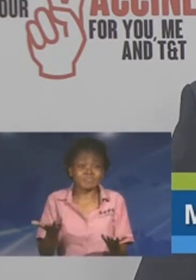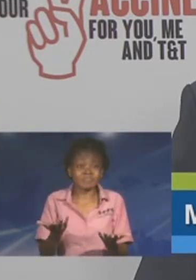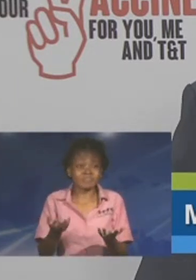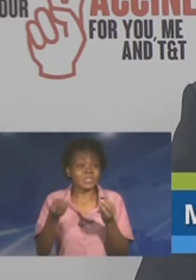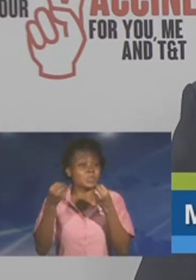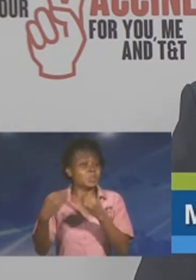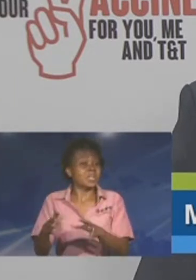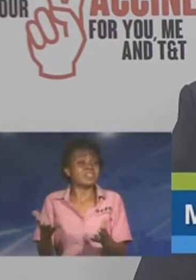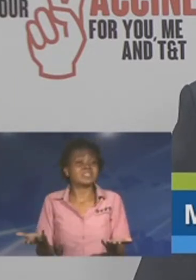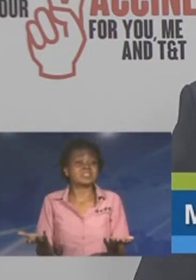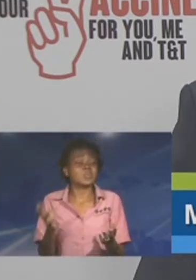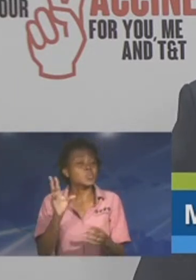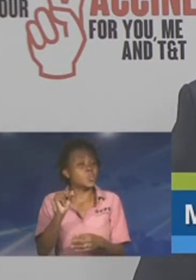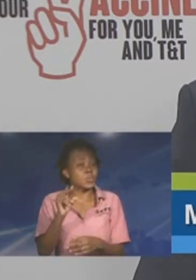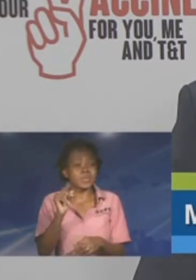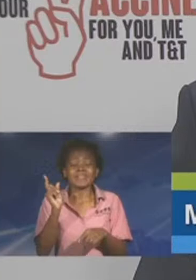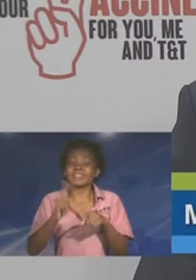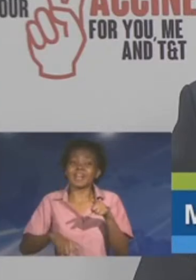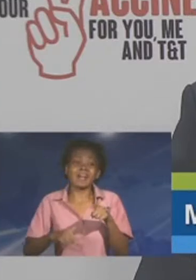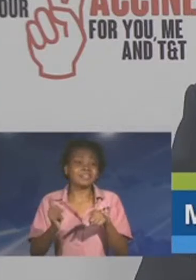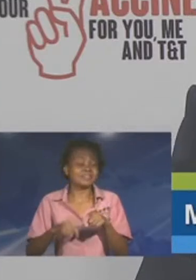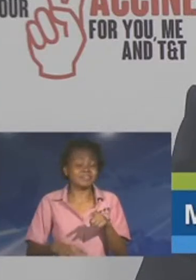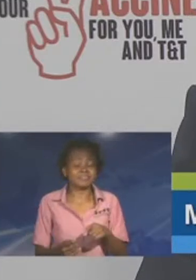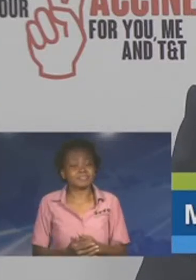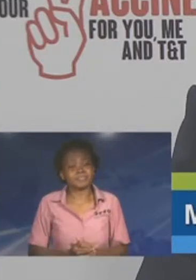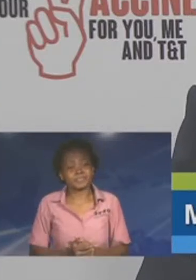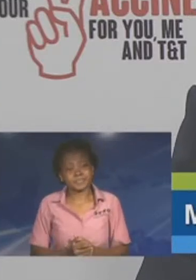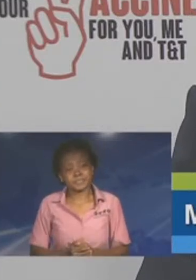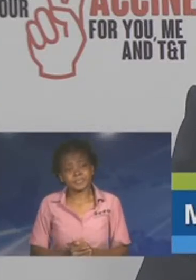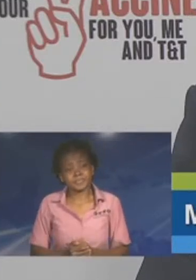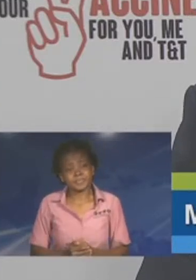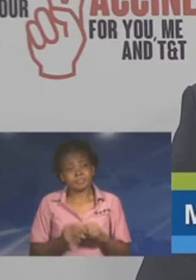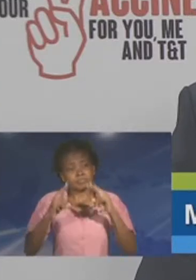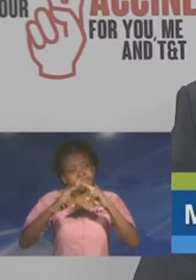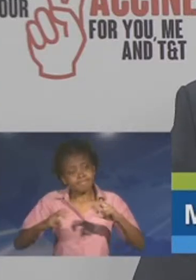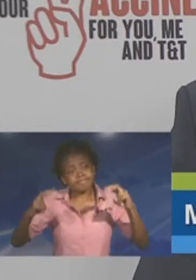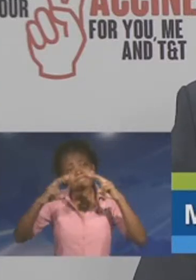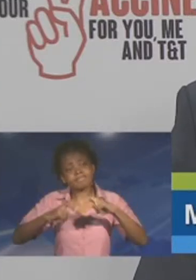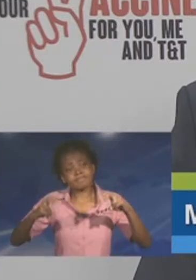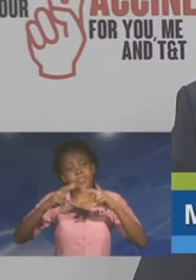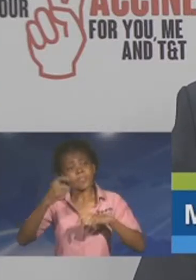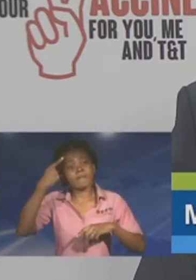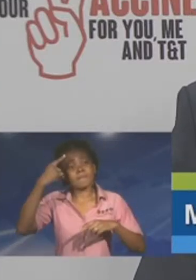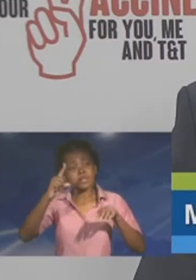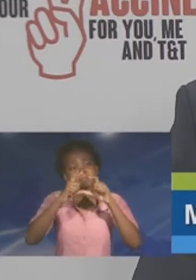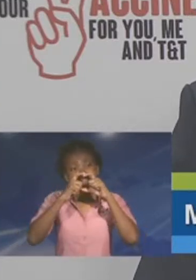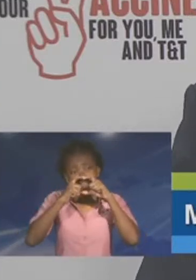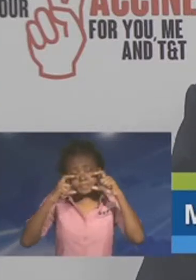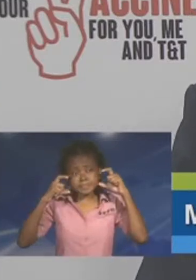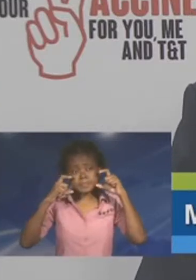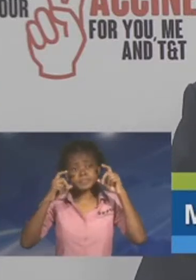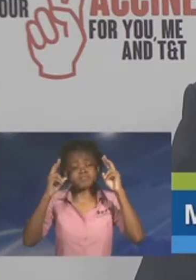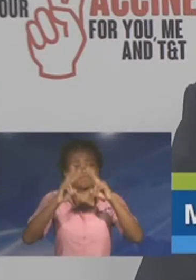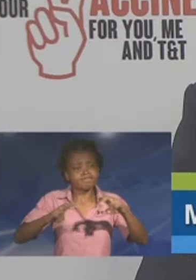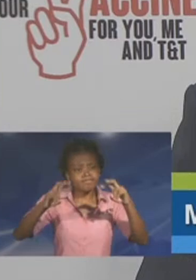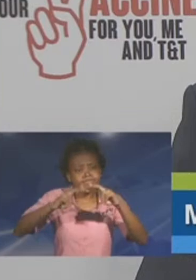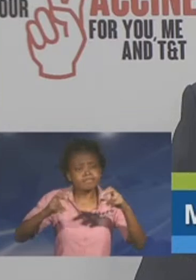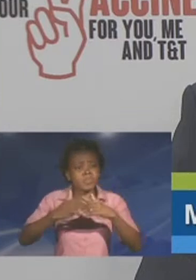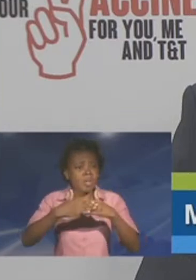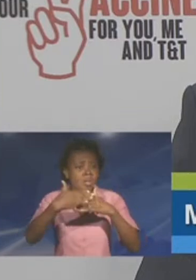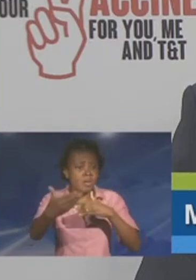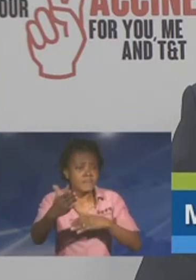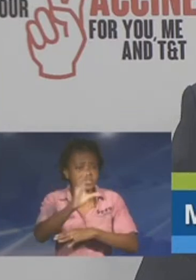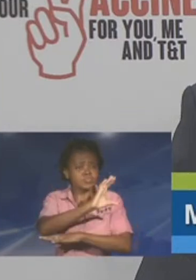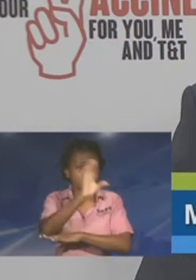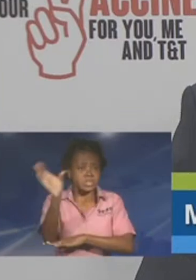day. So we monitored before we lifted the mask mandate. We monitored after Christmas and New Year's when